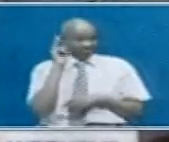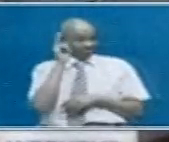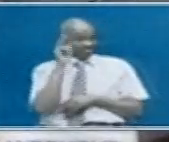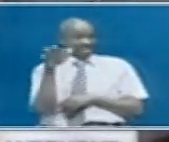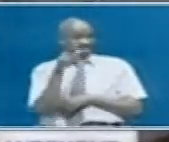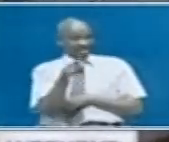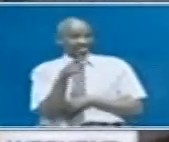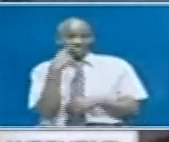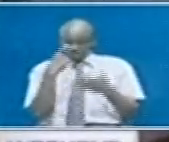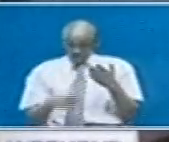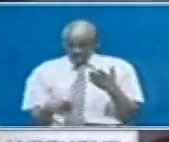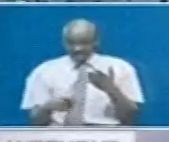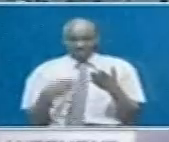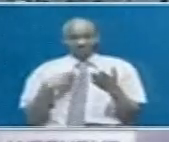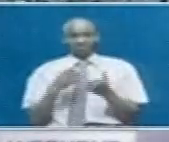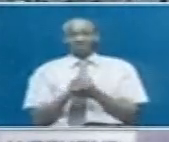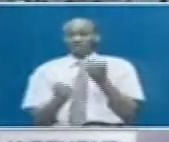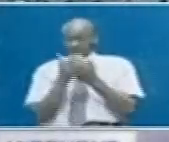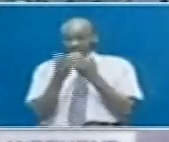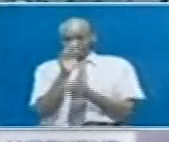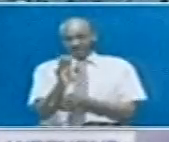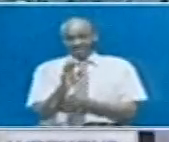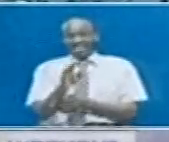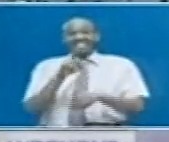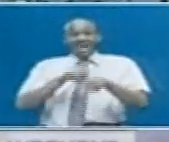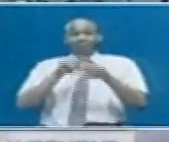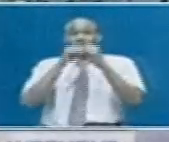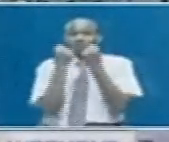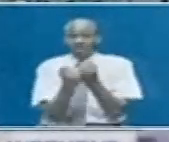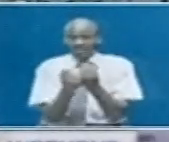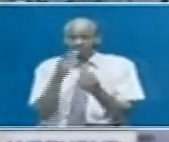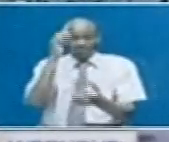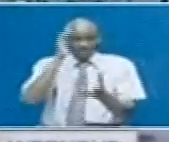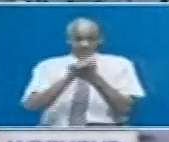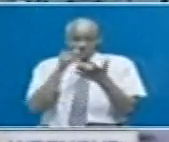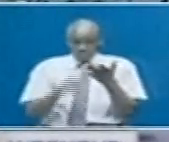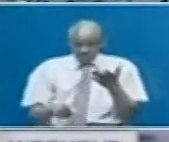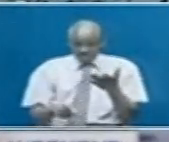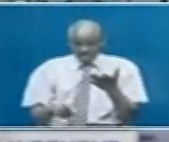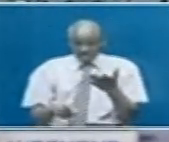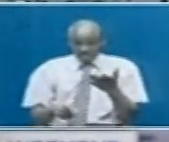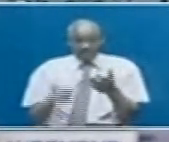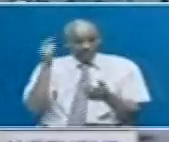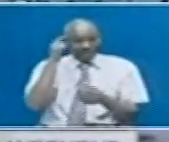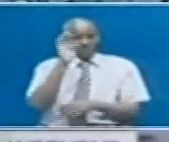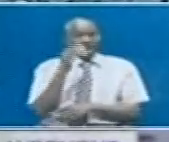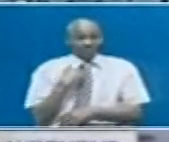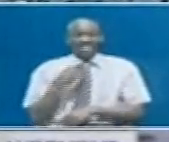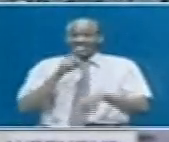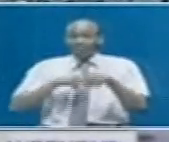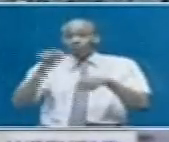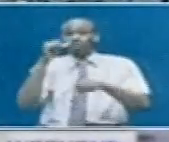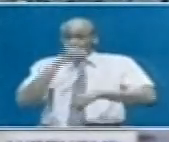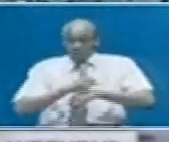he attributes this to upbringing. When they are socialized like that, the belief then is embedded into their psyche. So even if they go to school